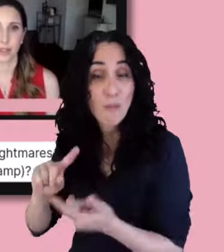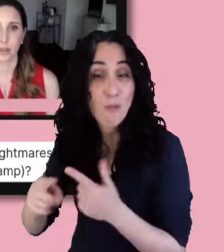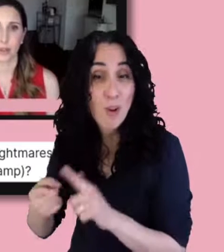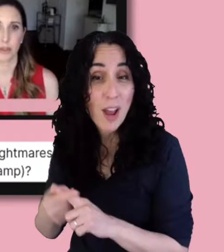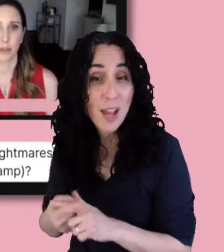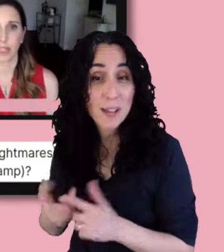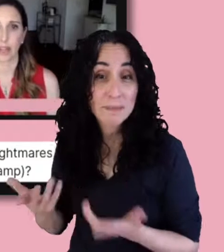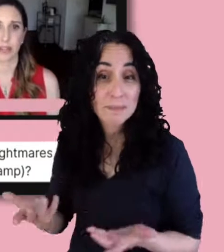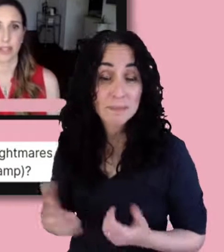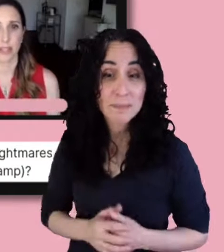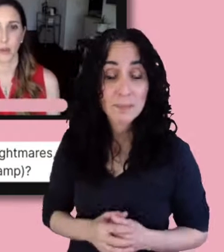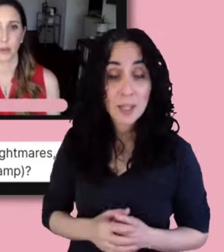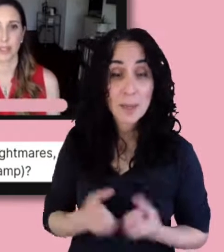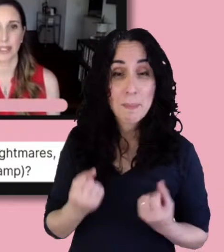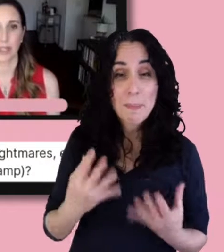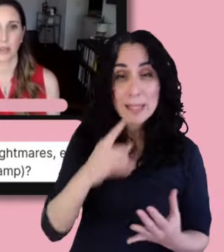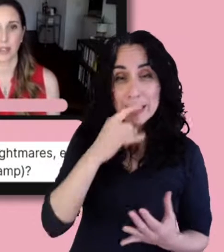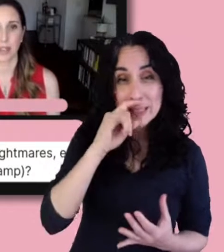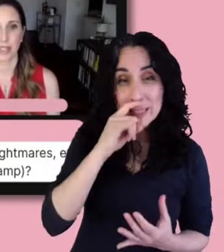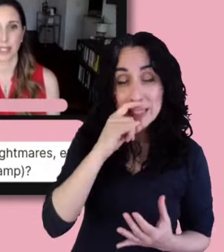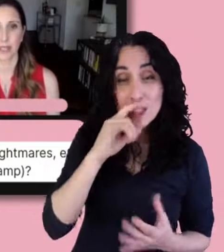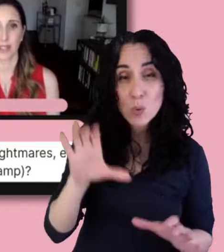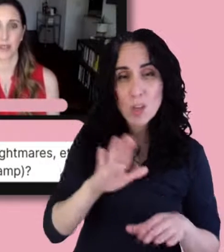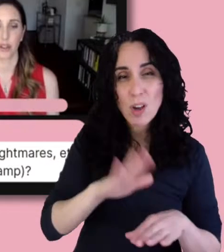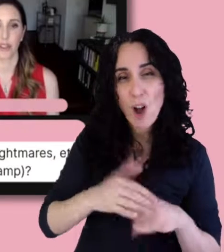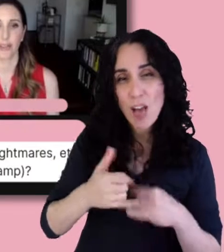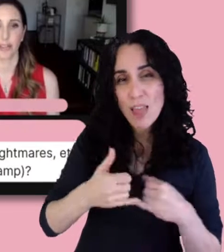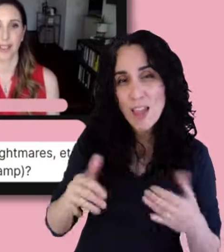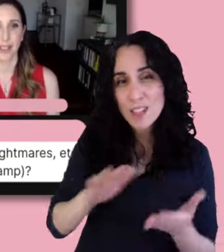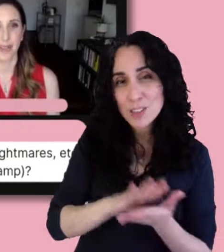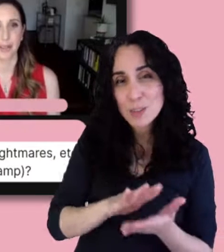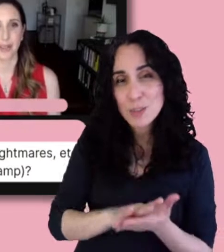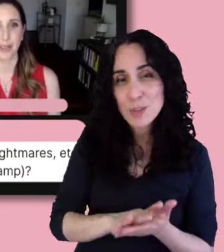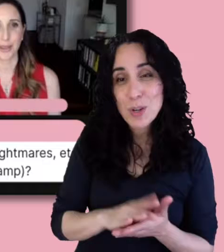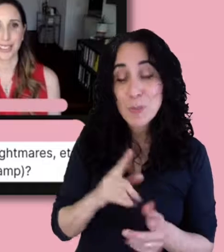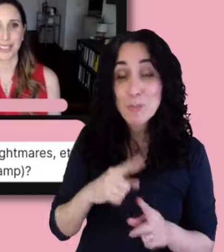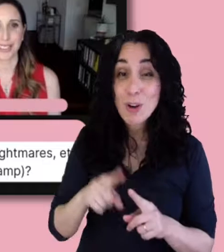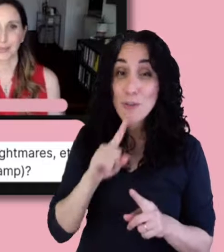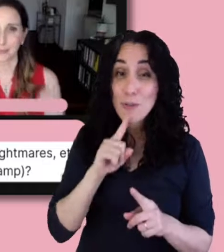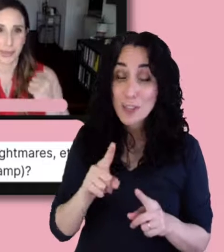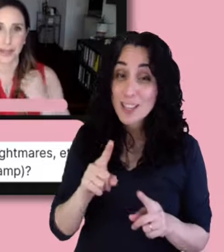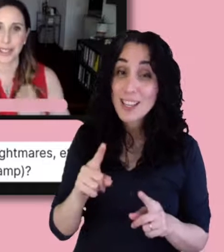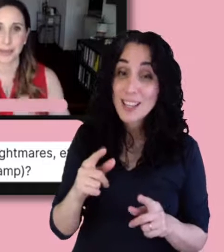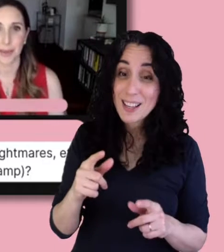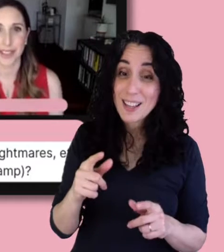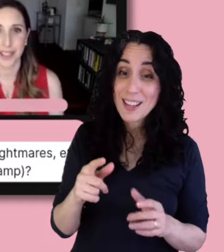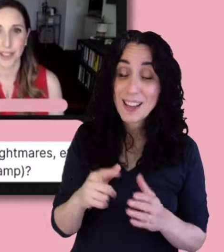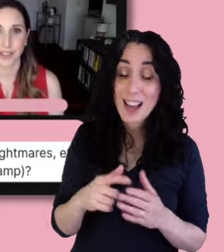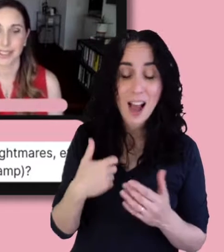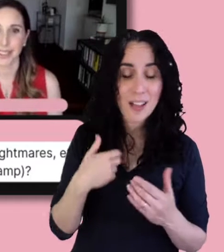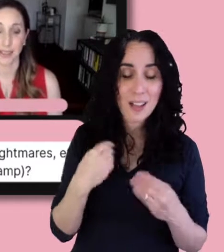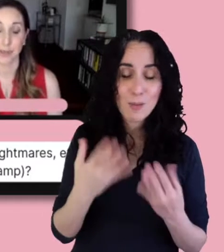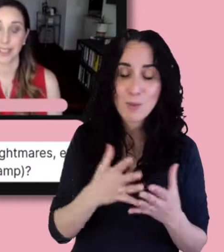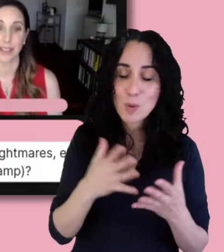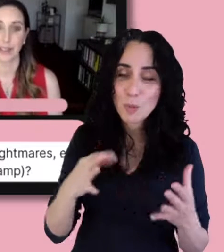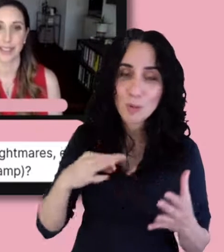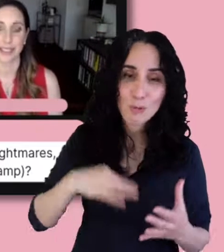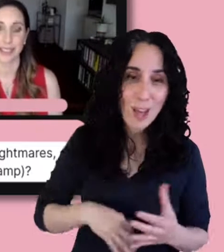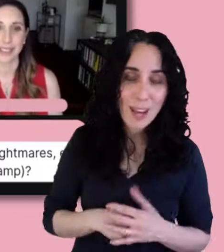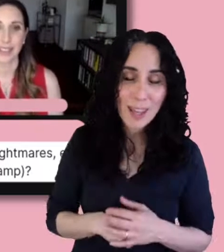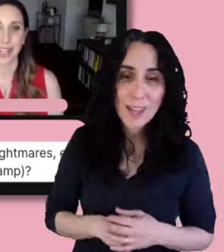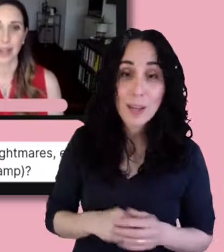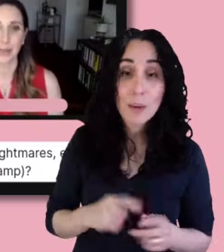are sort of doing online school right now, which is the less fun version of it, but they're really great sports. Actually, I give them a lot of